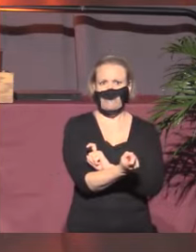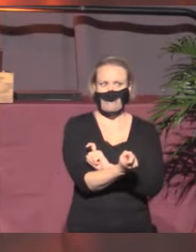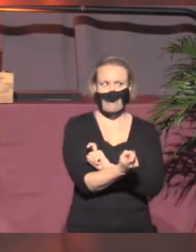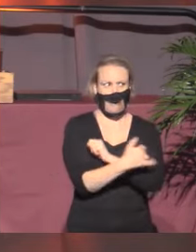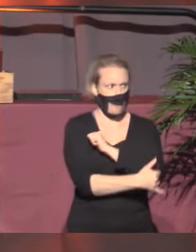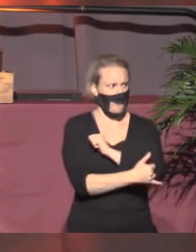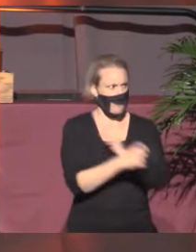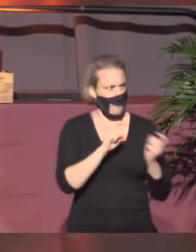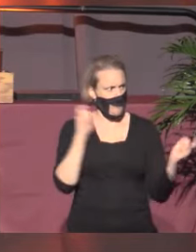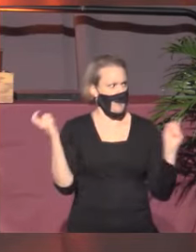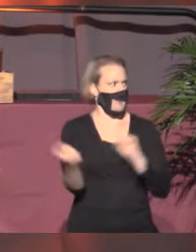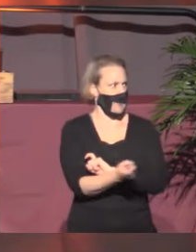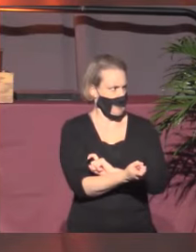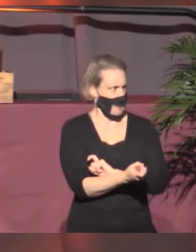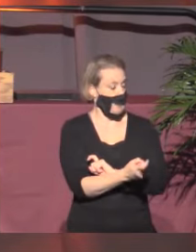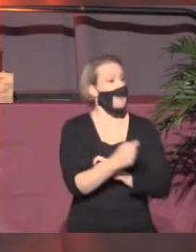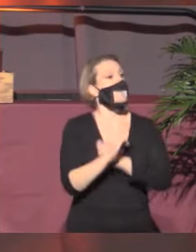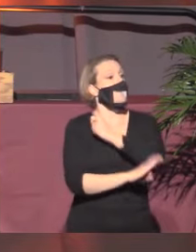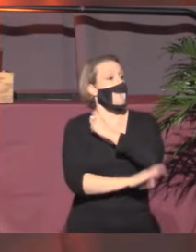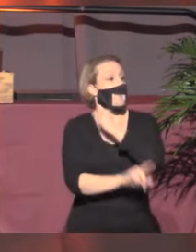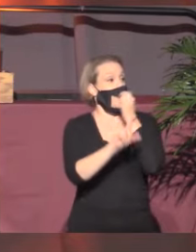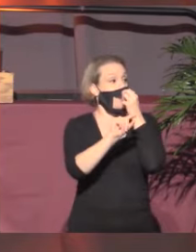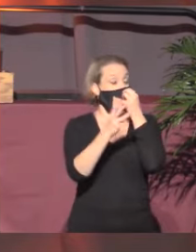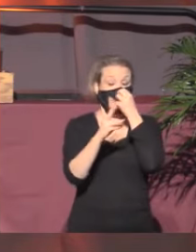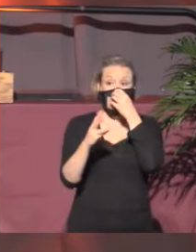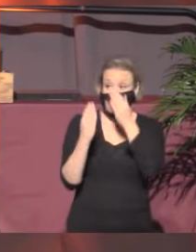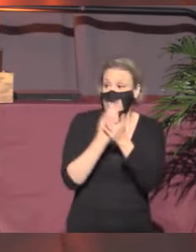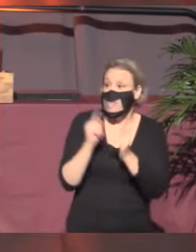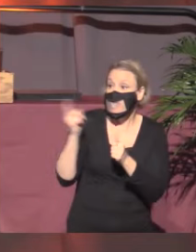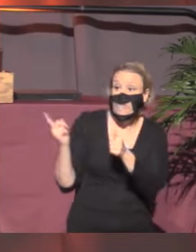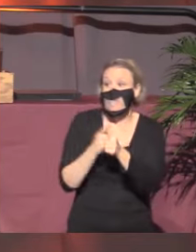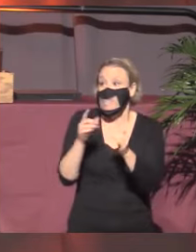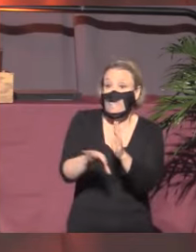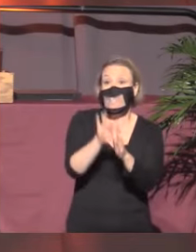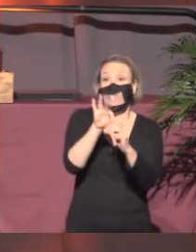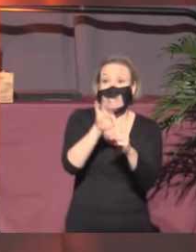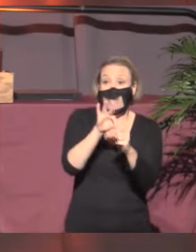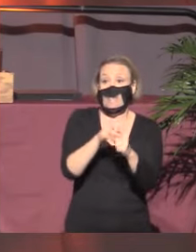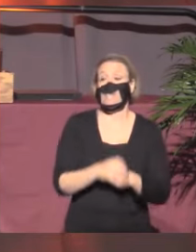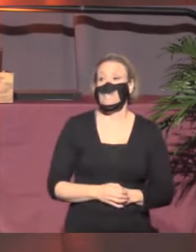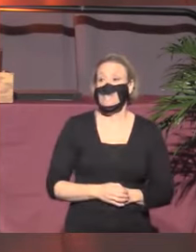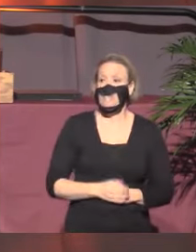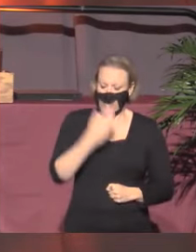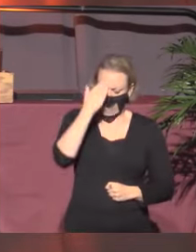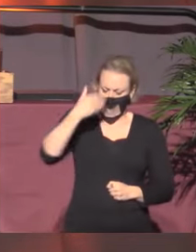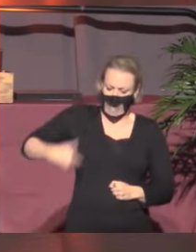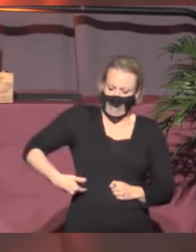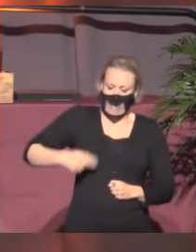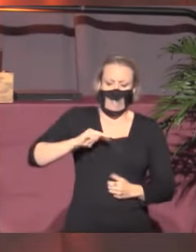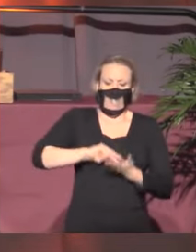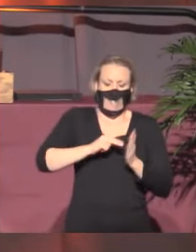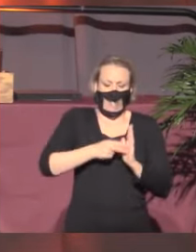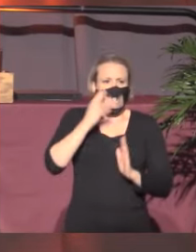the first time some of you voted. You took to heart what it means to be civically engaged.